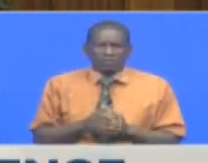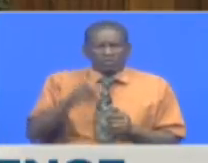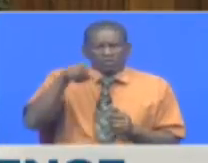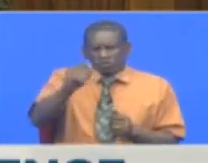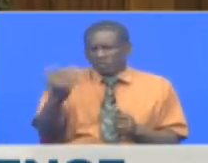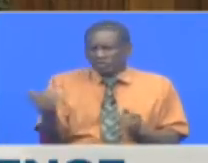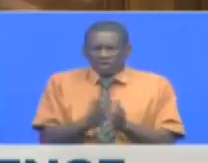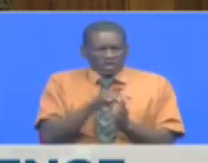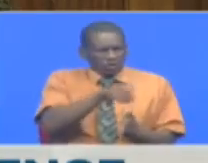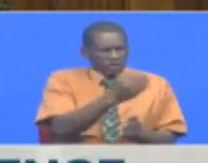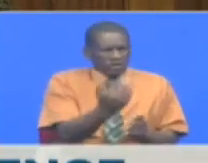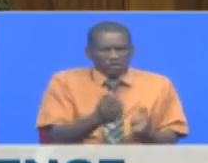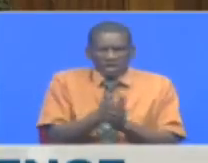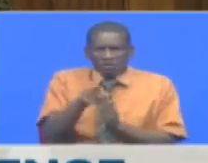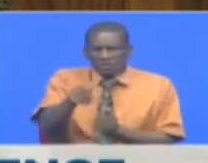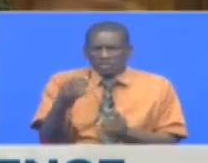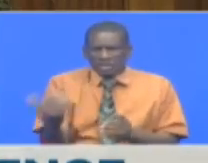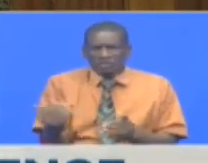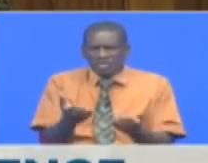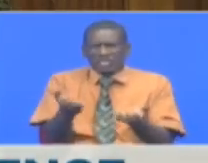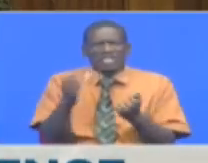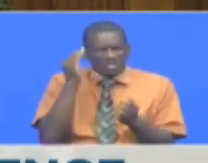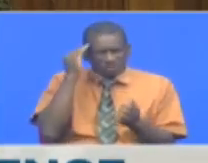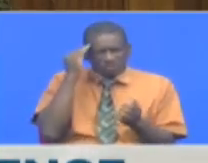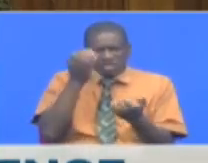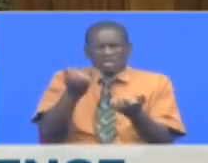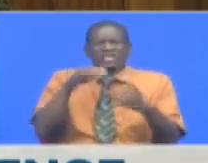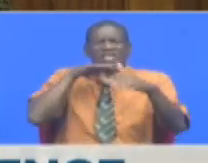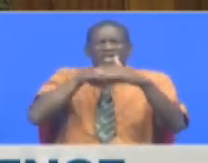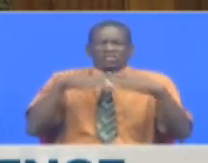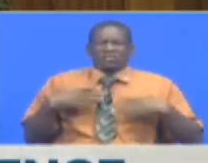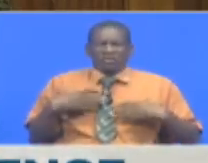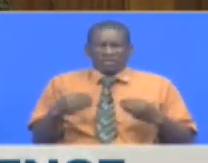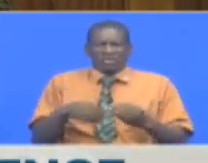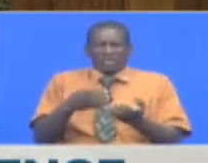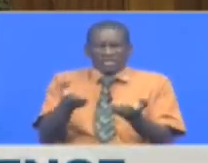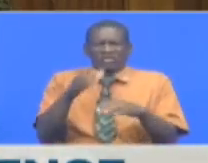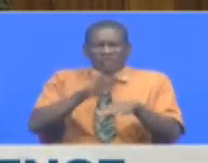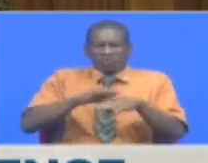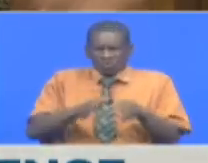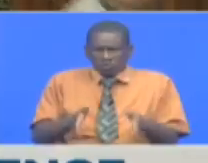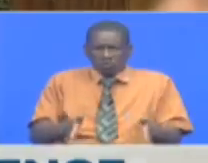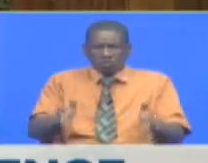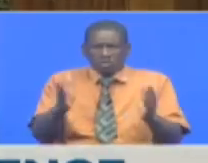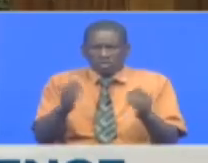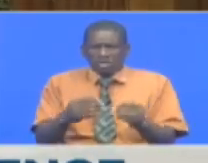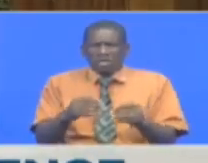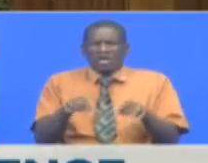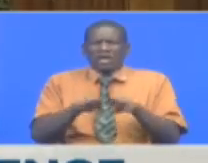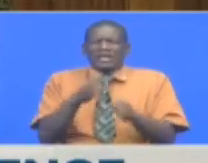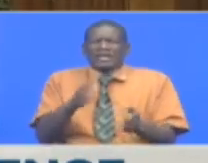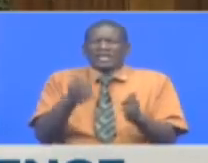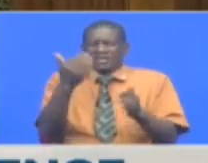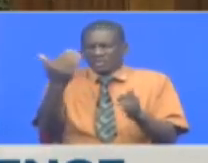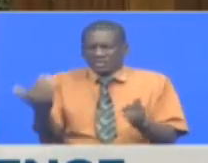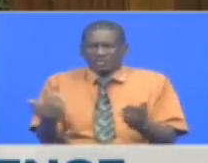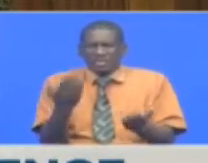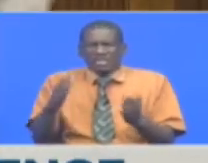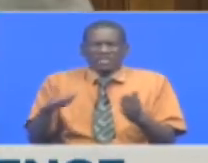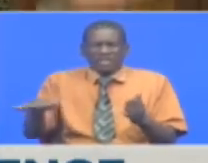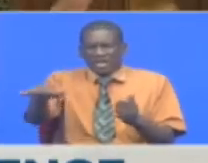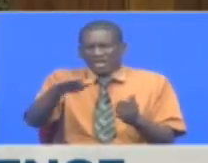your child and your child needs an education, needs access to health, needs good roads, just like any other child in any other part of the